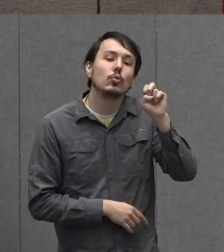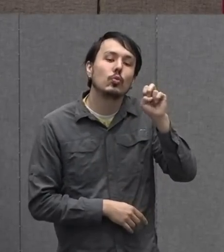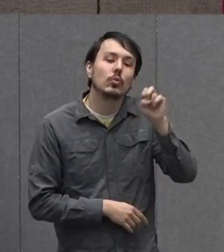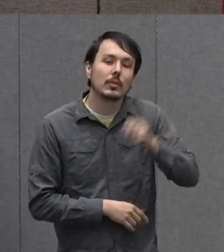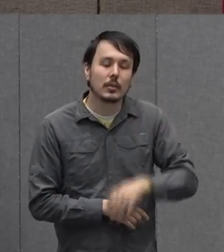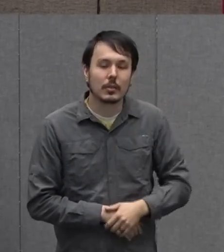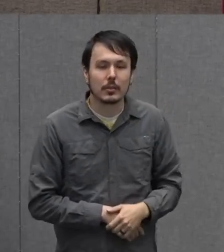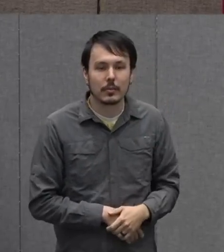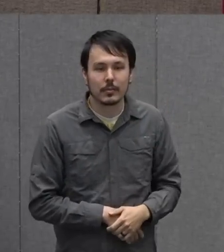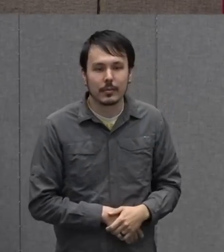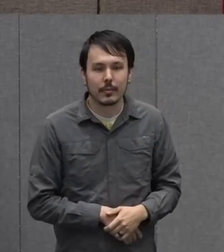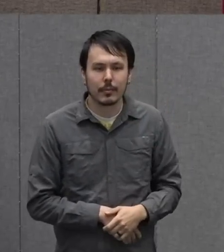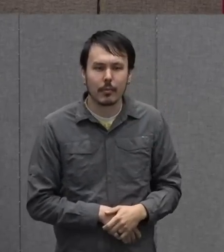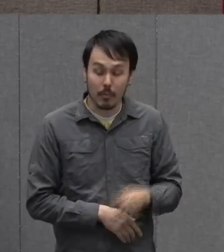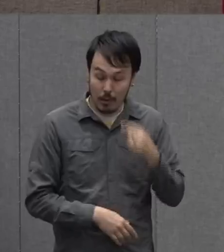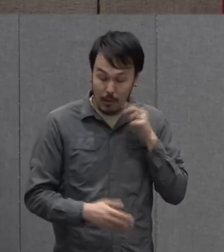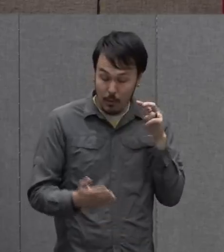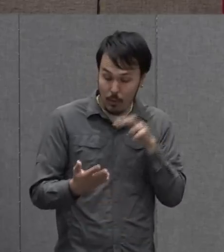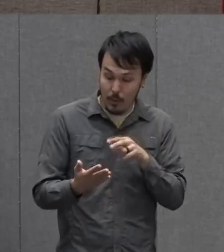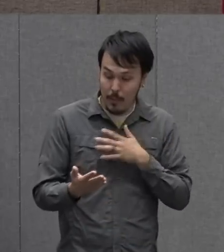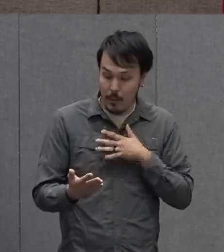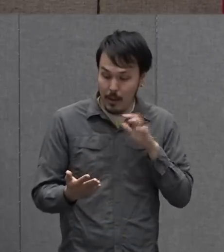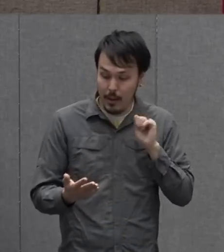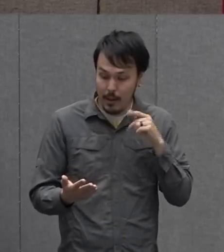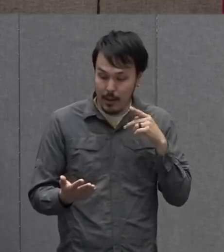When I look at my April calendar,